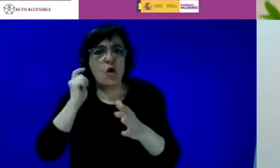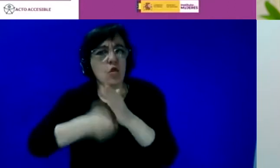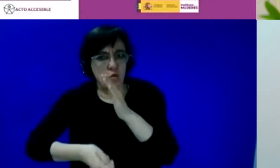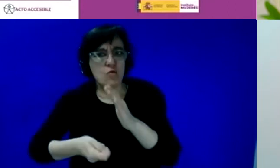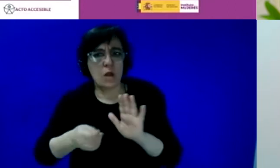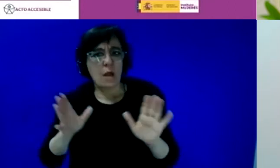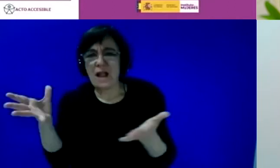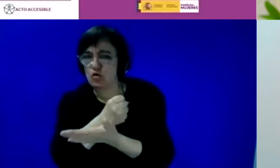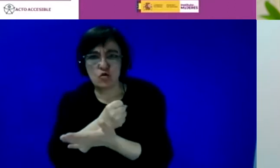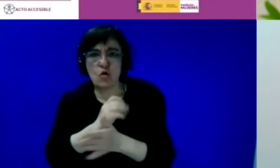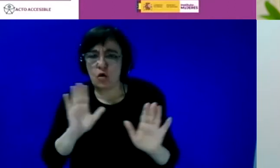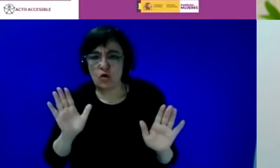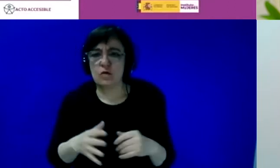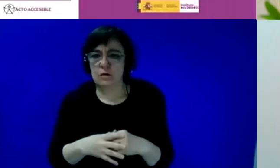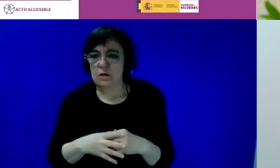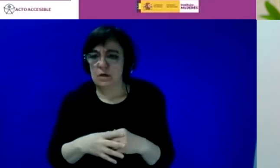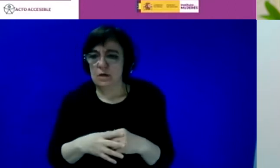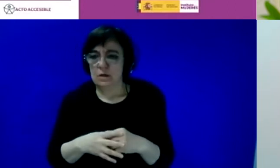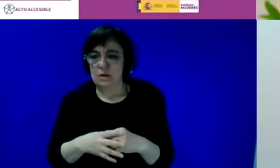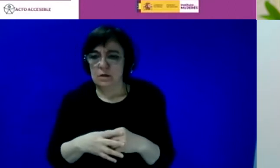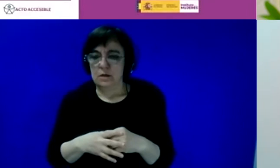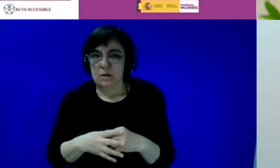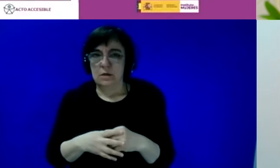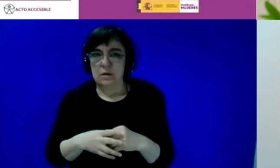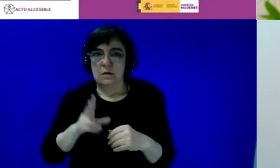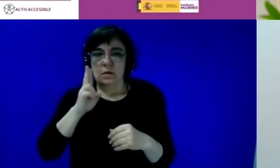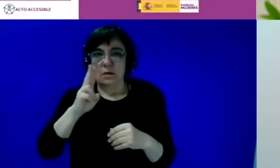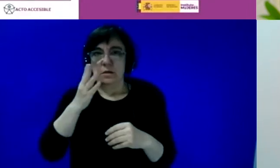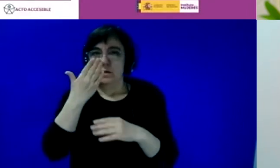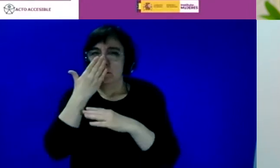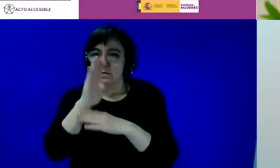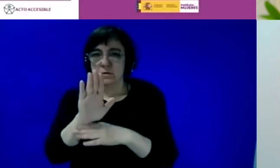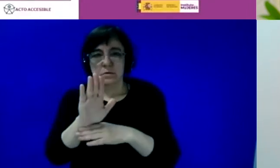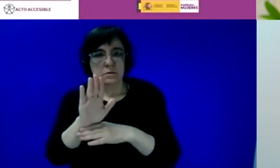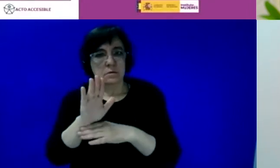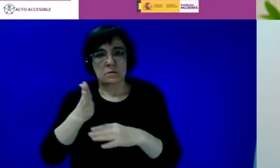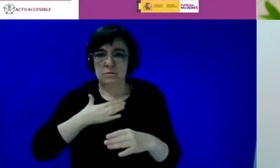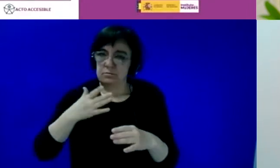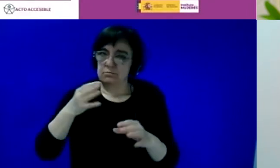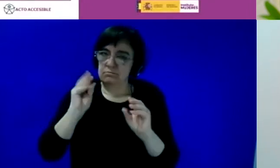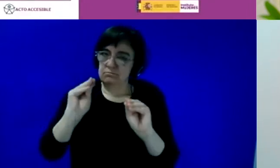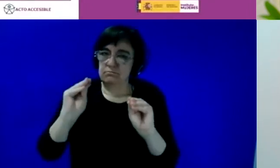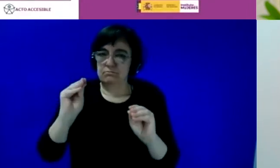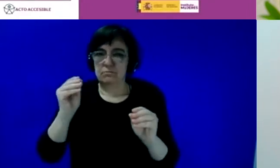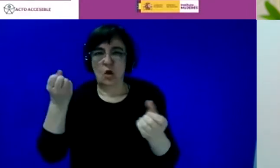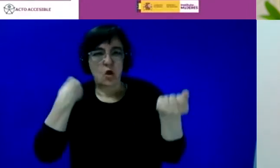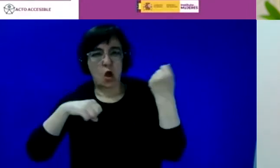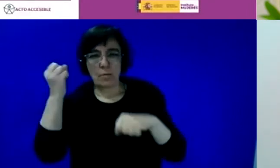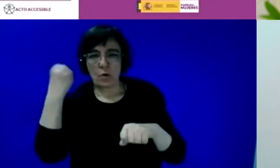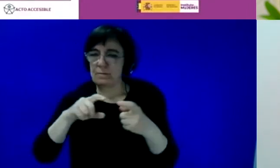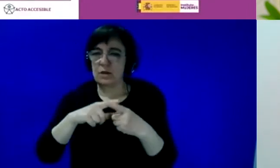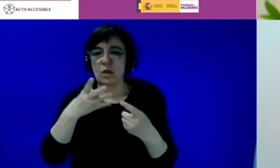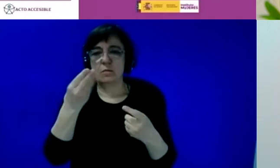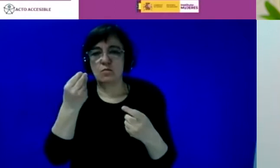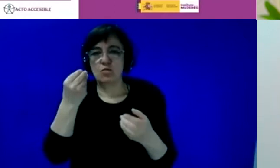say, ableistic situations and perspective, unfortunately, still a number of times, because